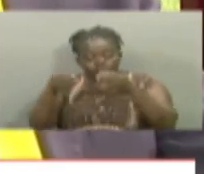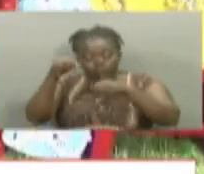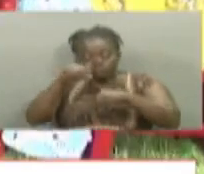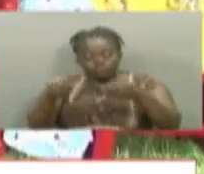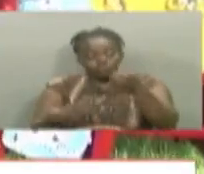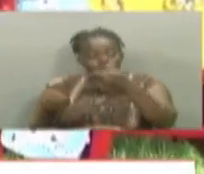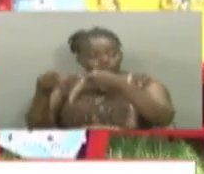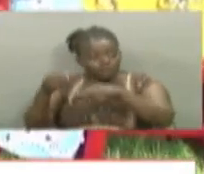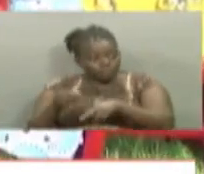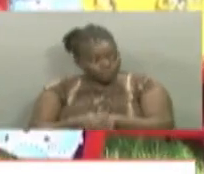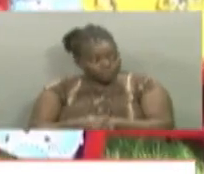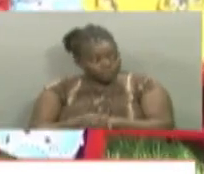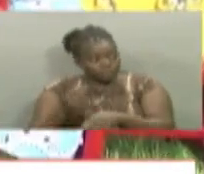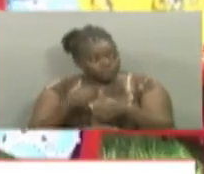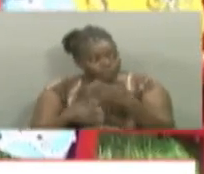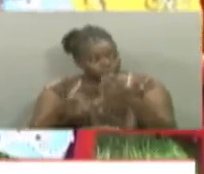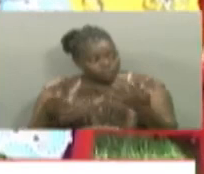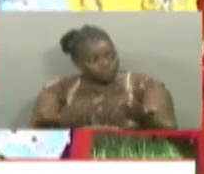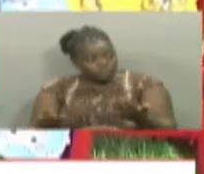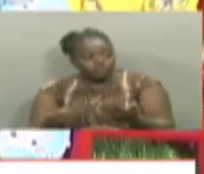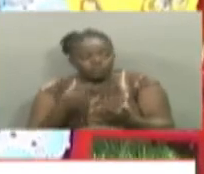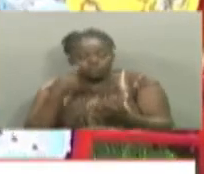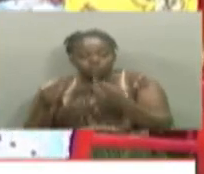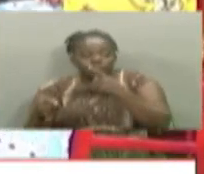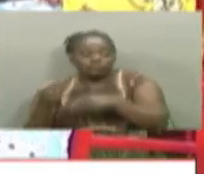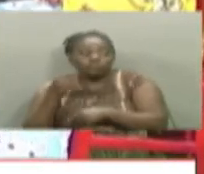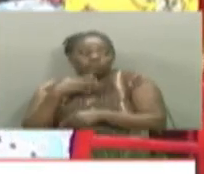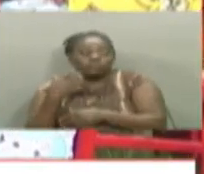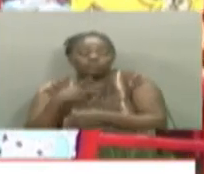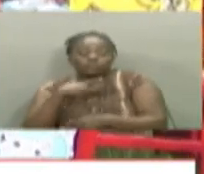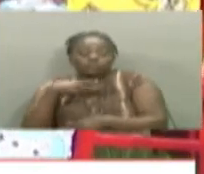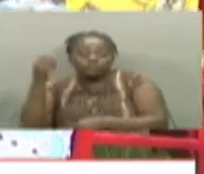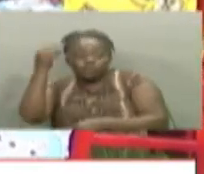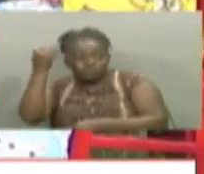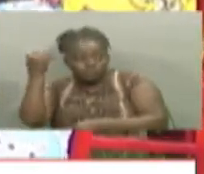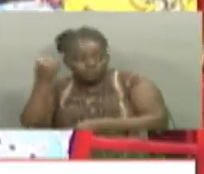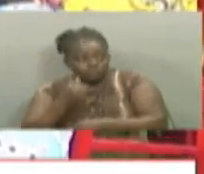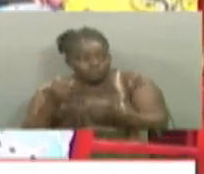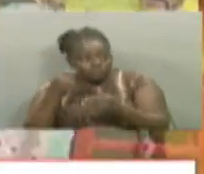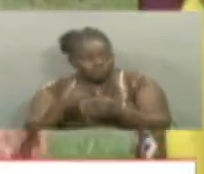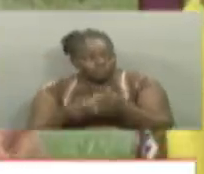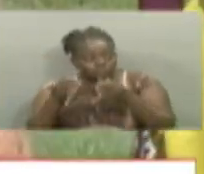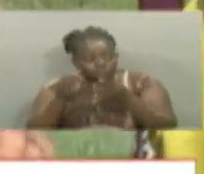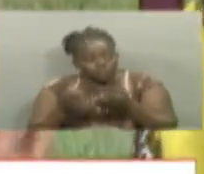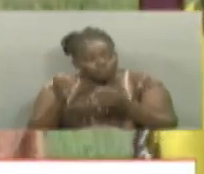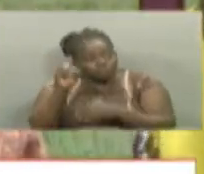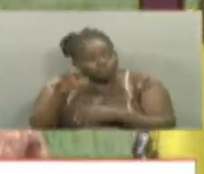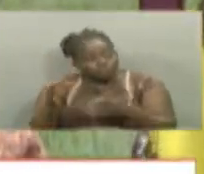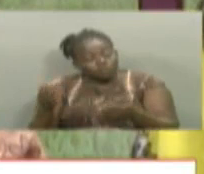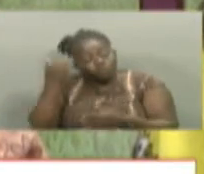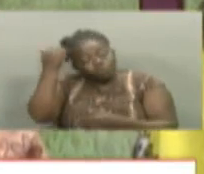kubeerawo. Agambye nti bawuliddeko oluvuvumo nti abawanguddwa baagala kudda mu kkooti. Kyagambye nti baddembe. The courts are